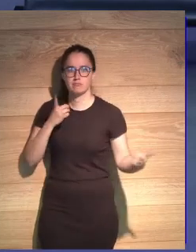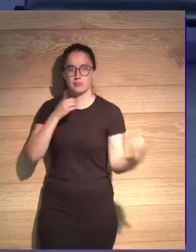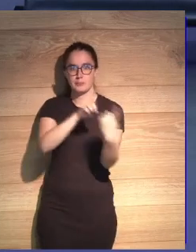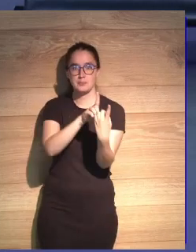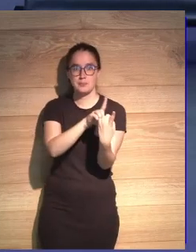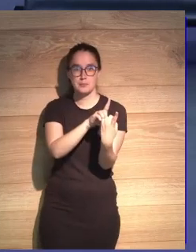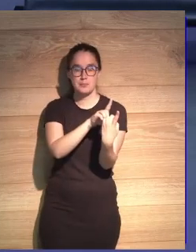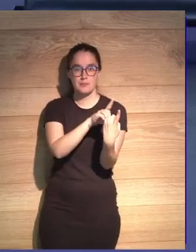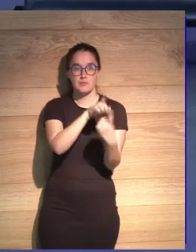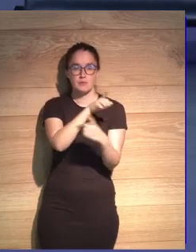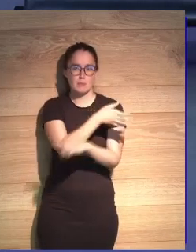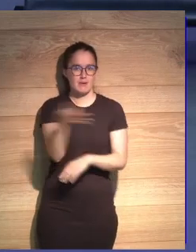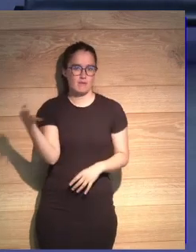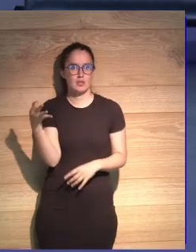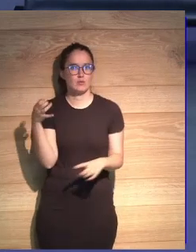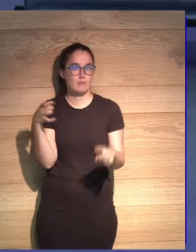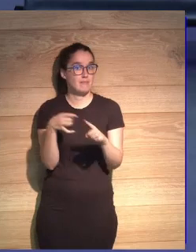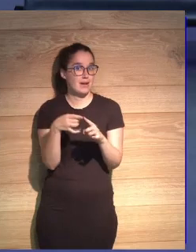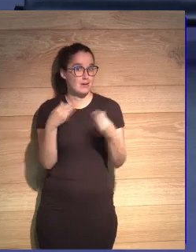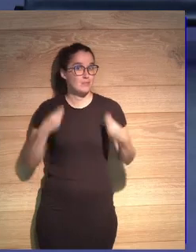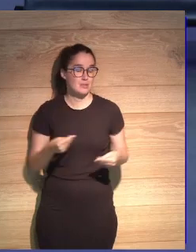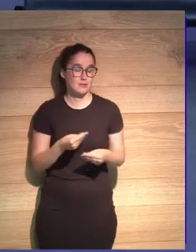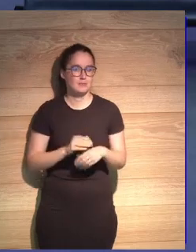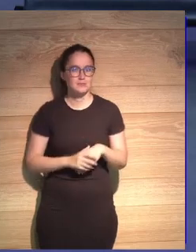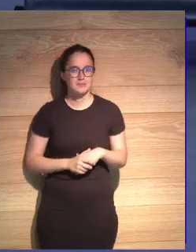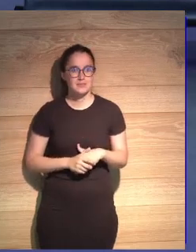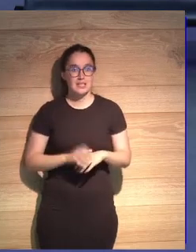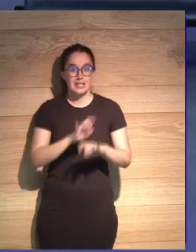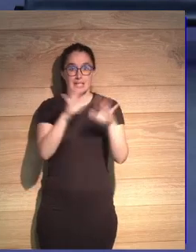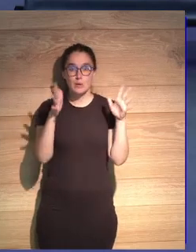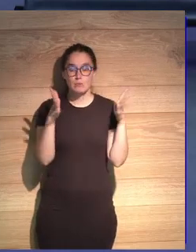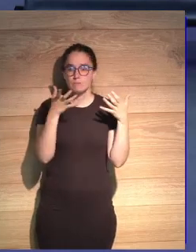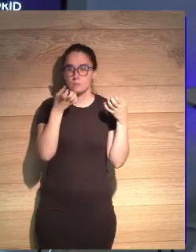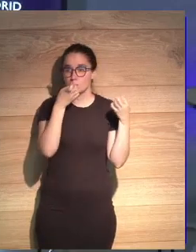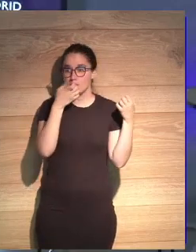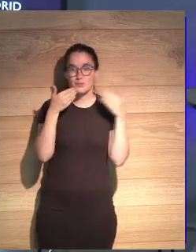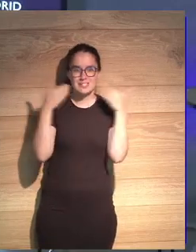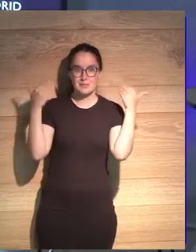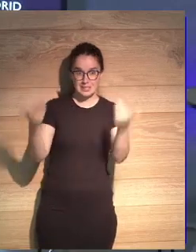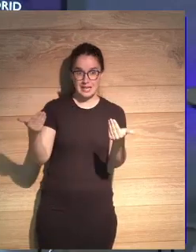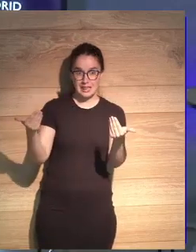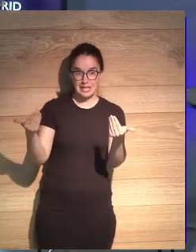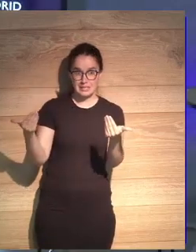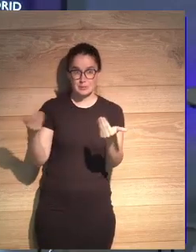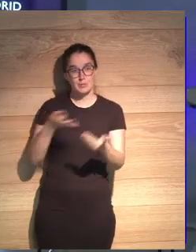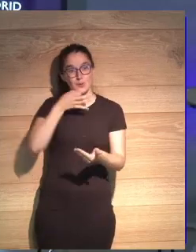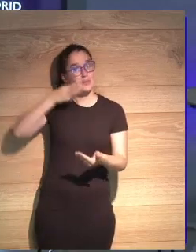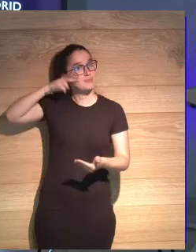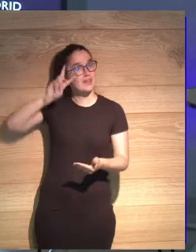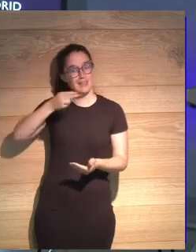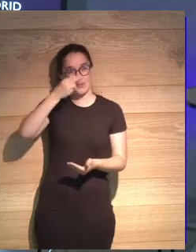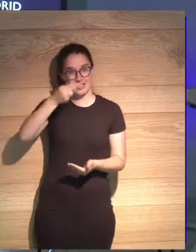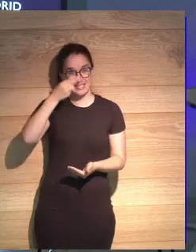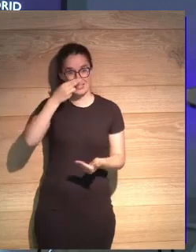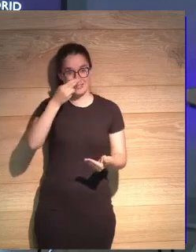profiles among physicians are perfect for implementing this. Well, thank you very much. Thank